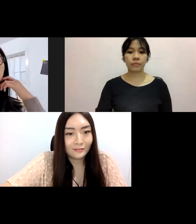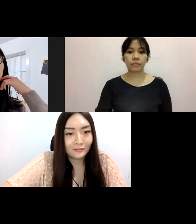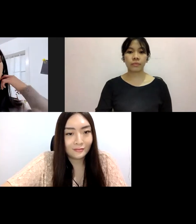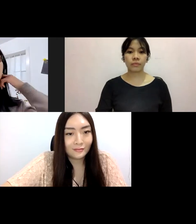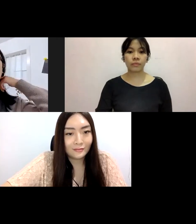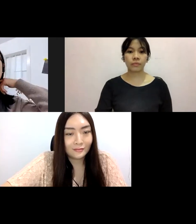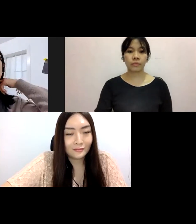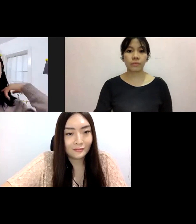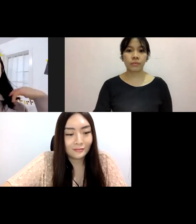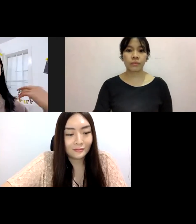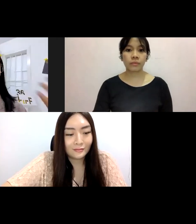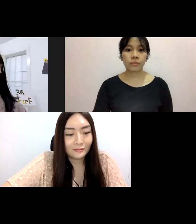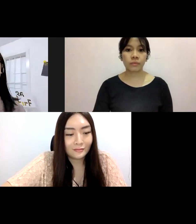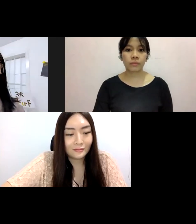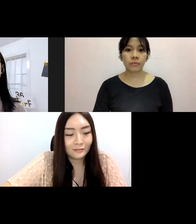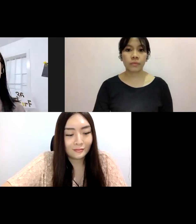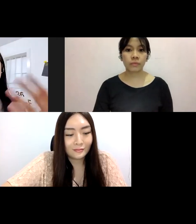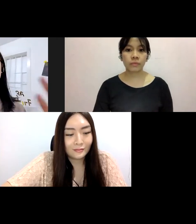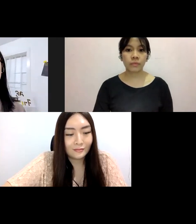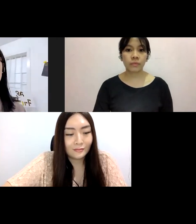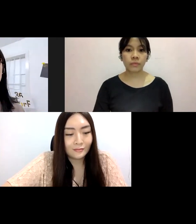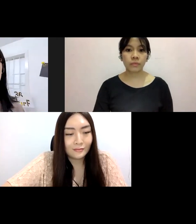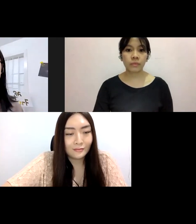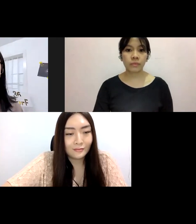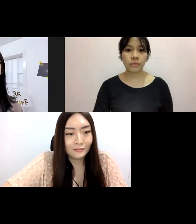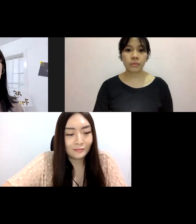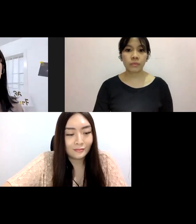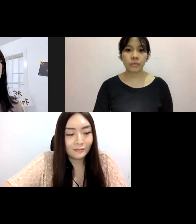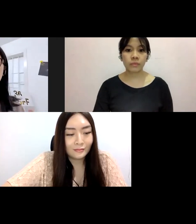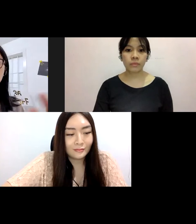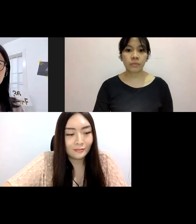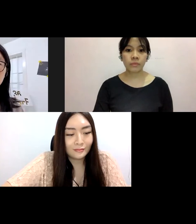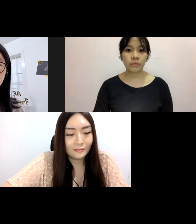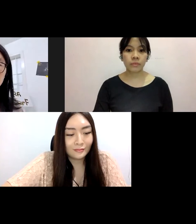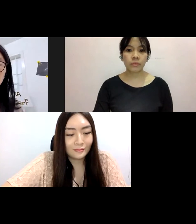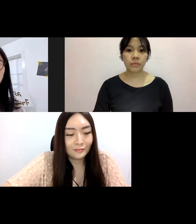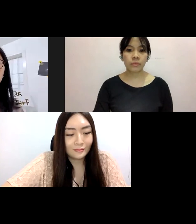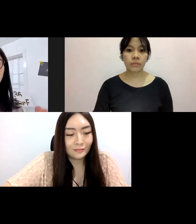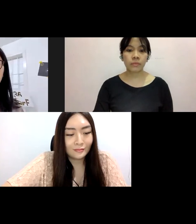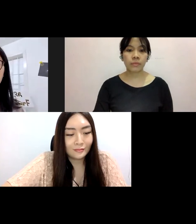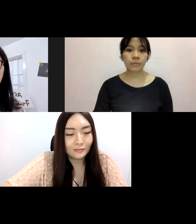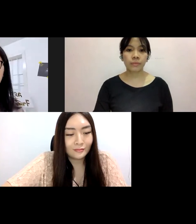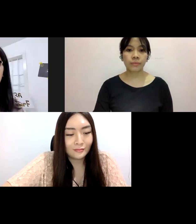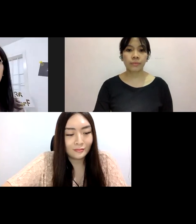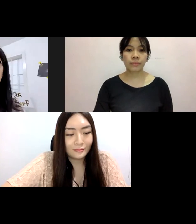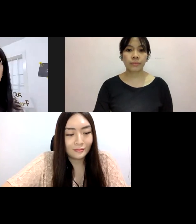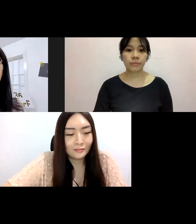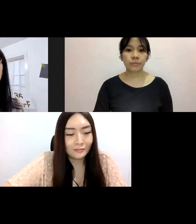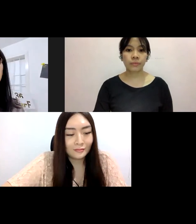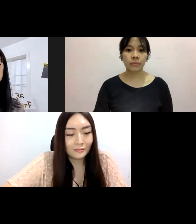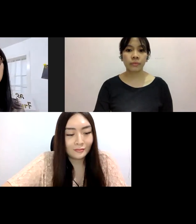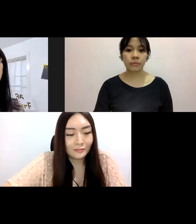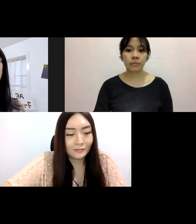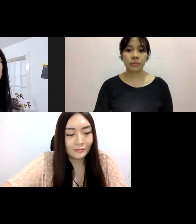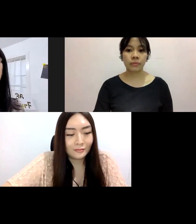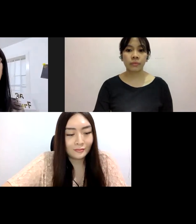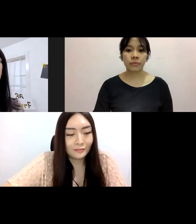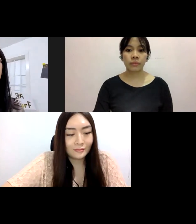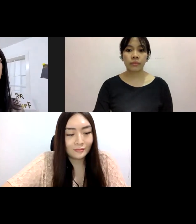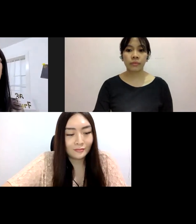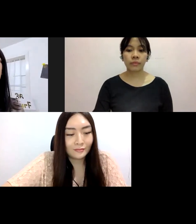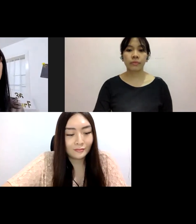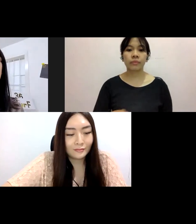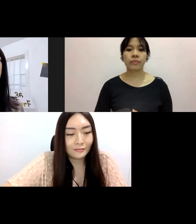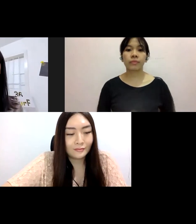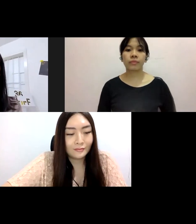essentially the project, and then the story, and then I made it into a 5-minute short film length.